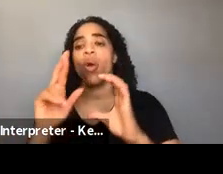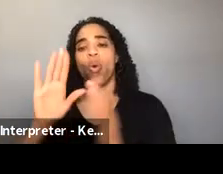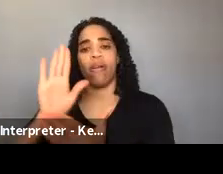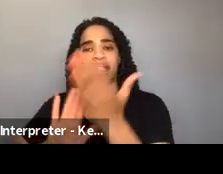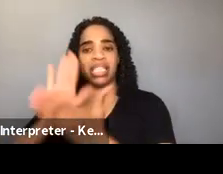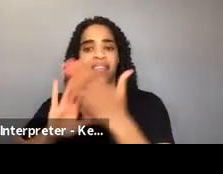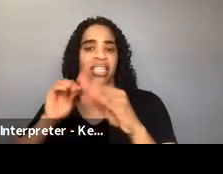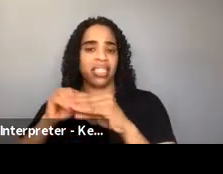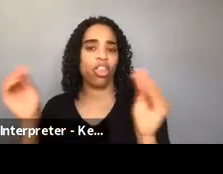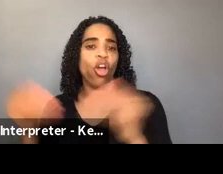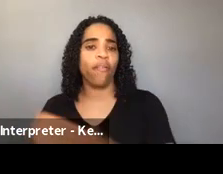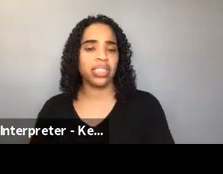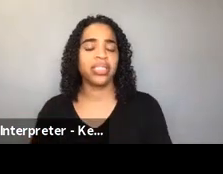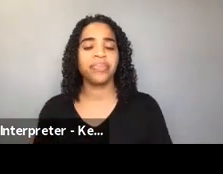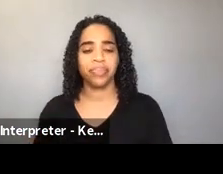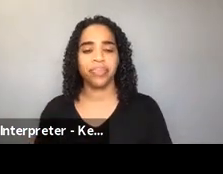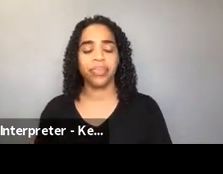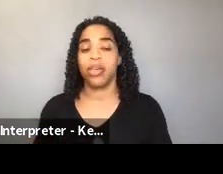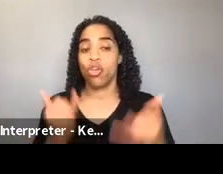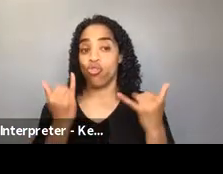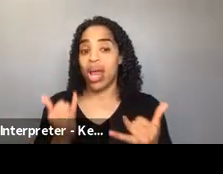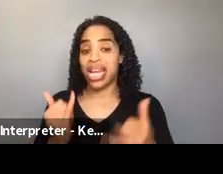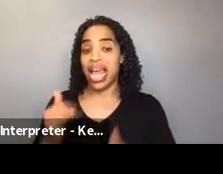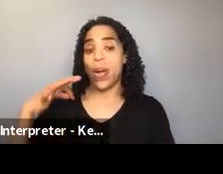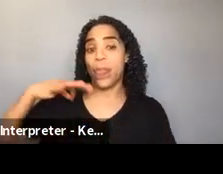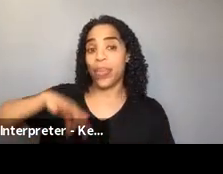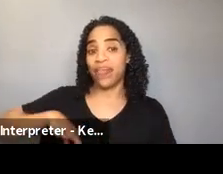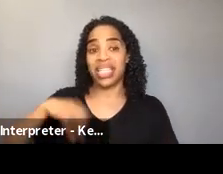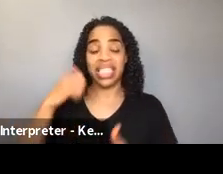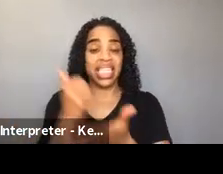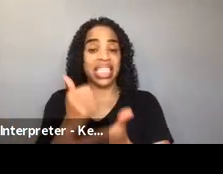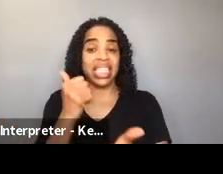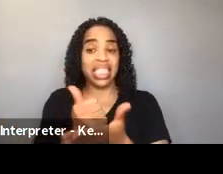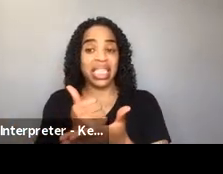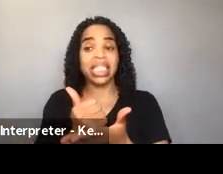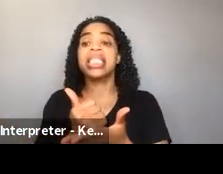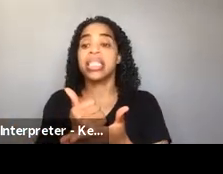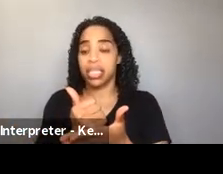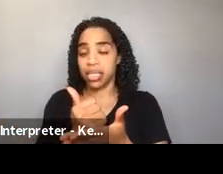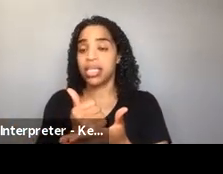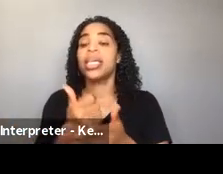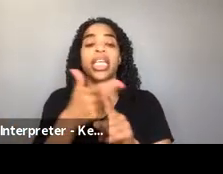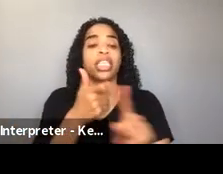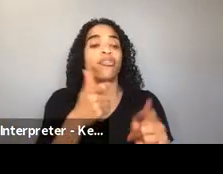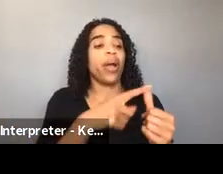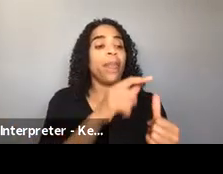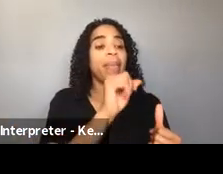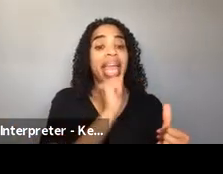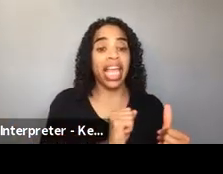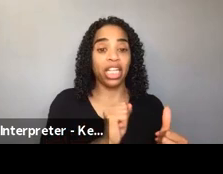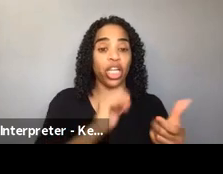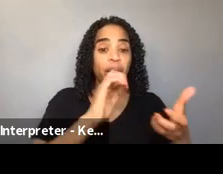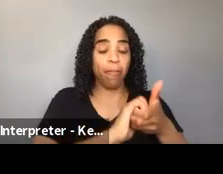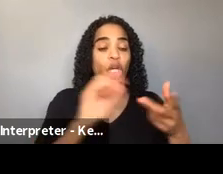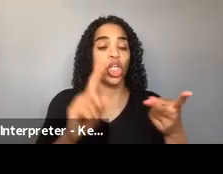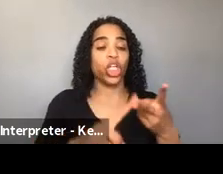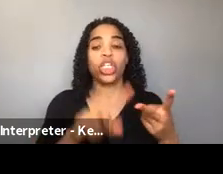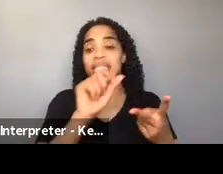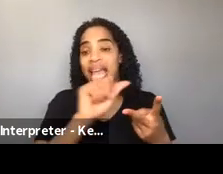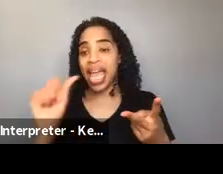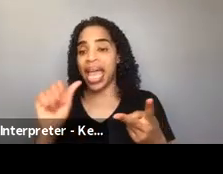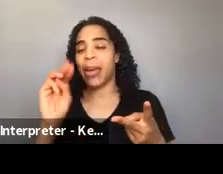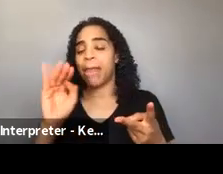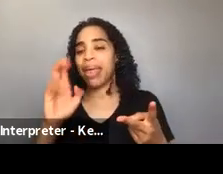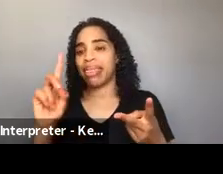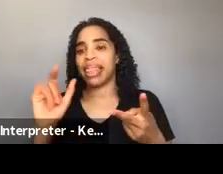face-to-face. Currently, benefits assistance is provided by Aging Partners, Midland AAA, South